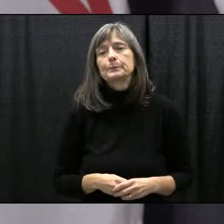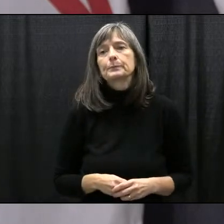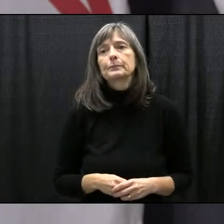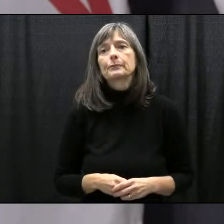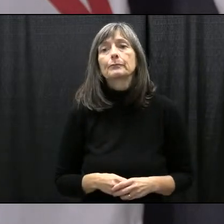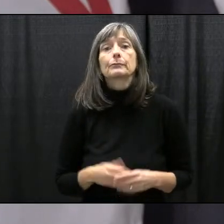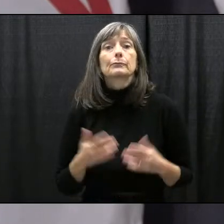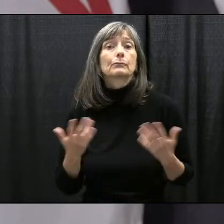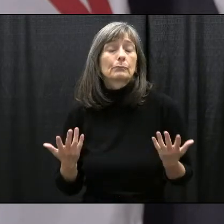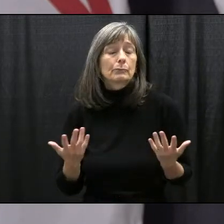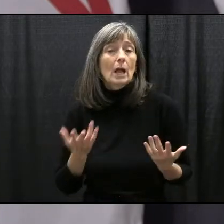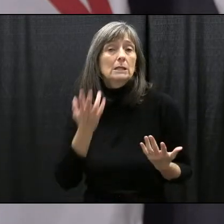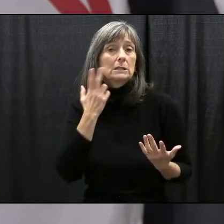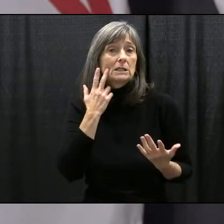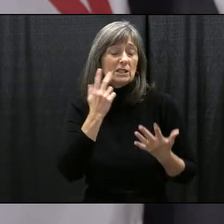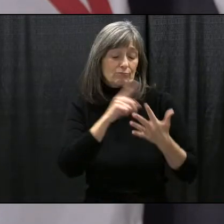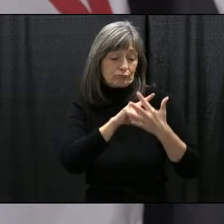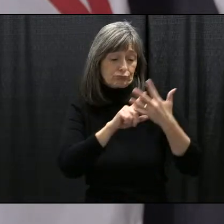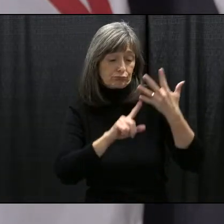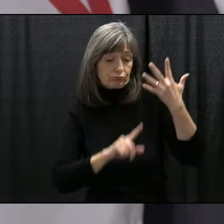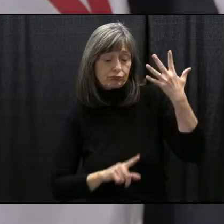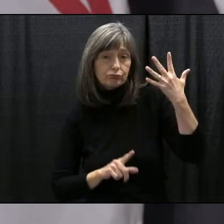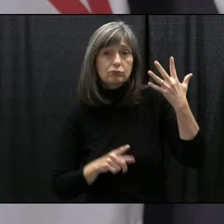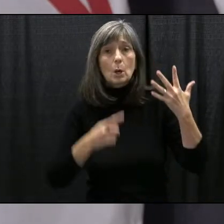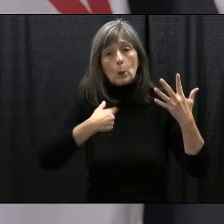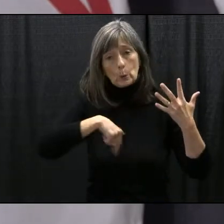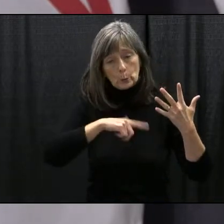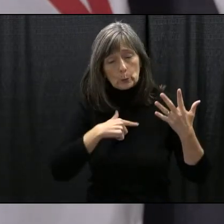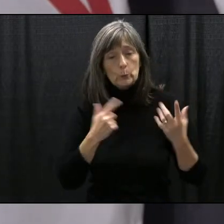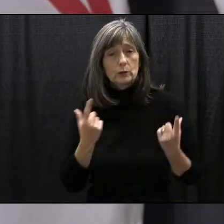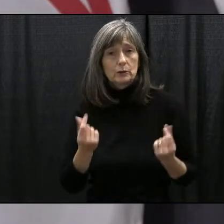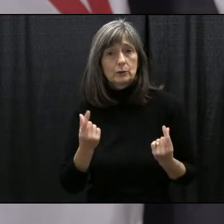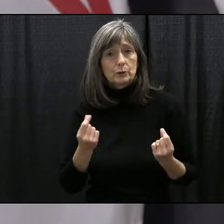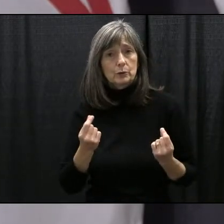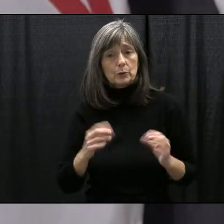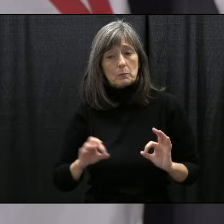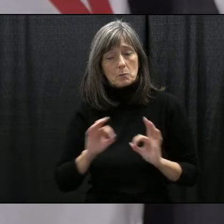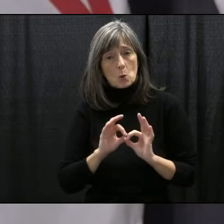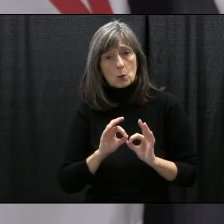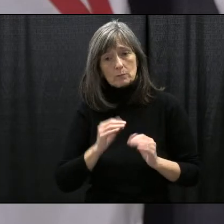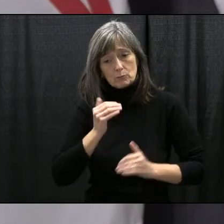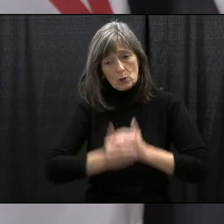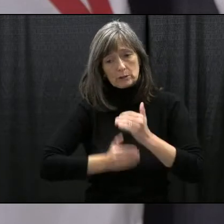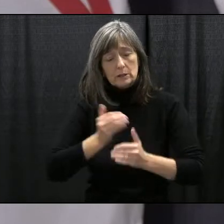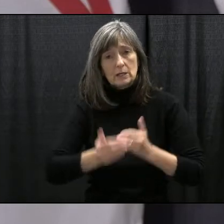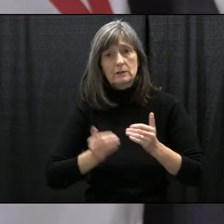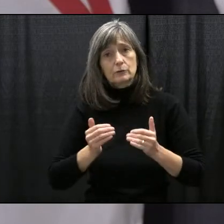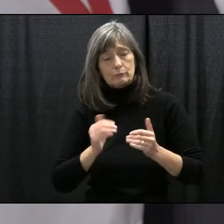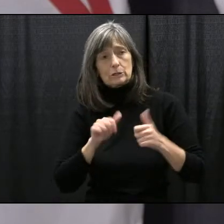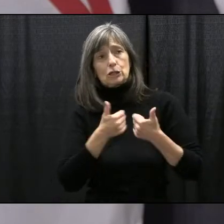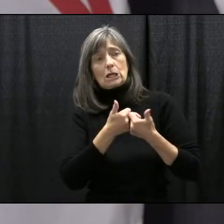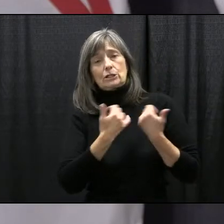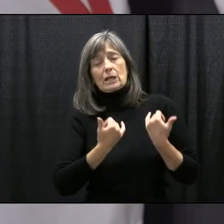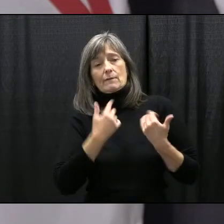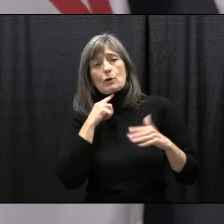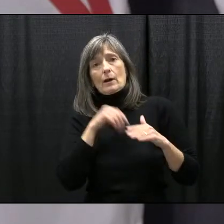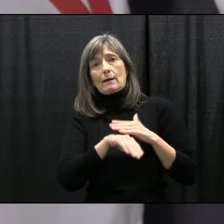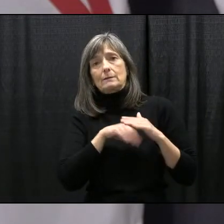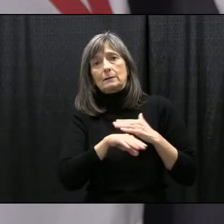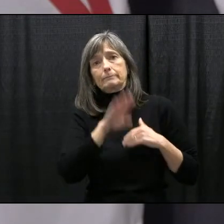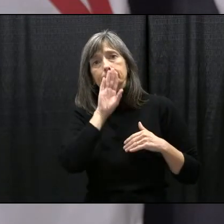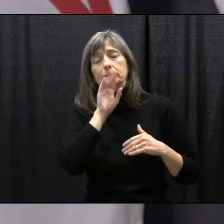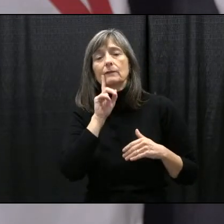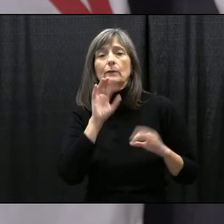So as you can see, these are significant actions which we are taking to address the current challenges associated with access to